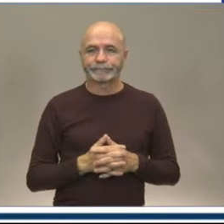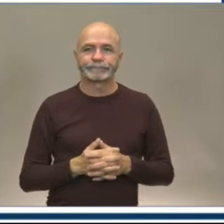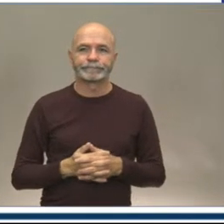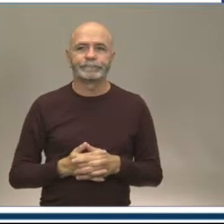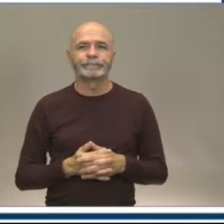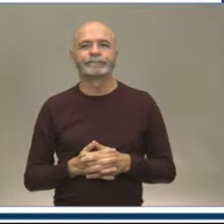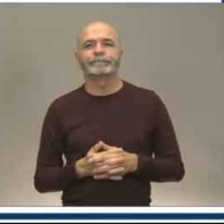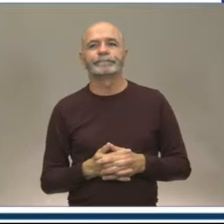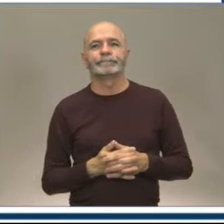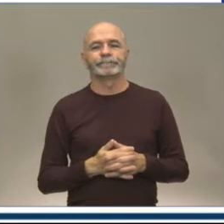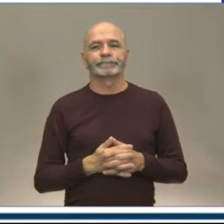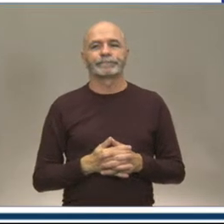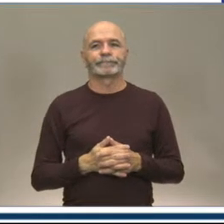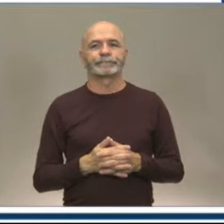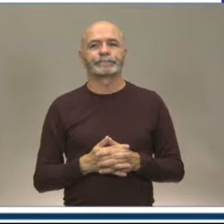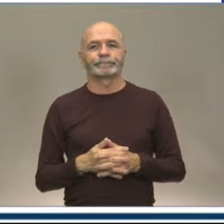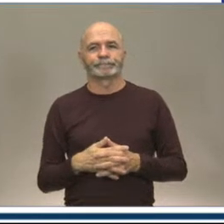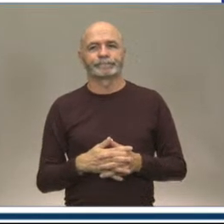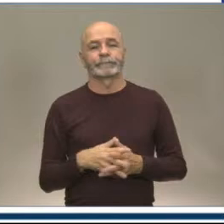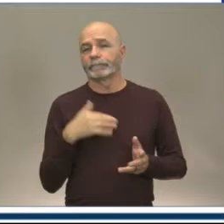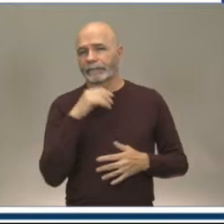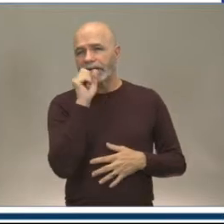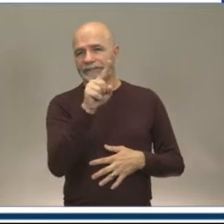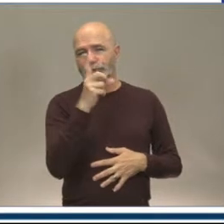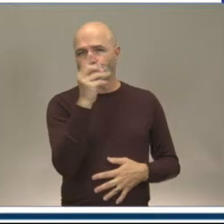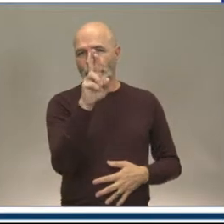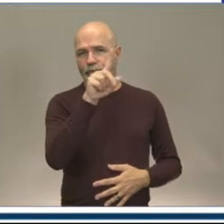Hi there. My question is for Dr. Strang.